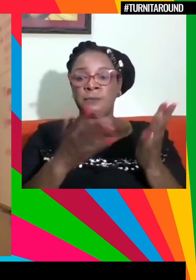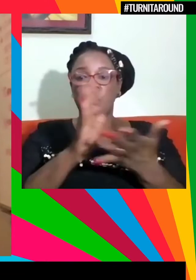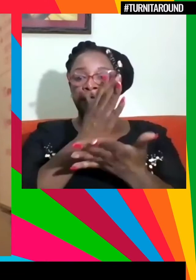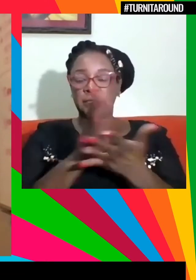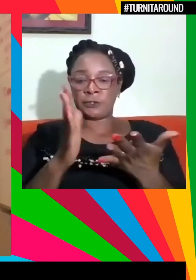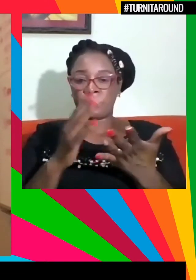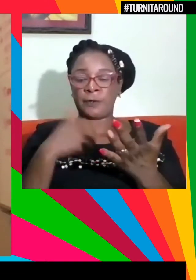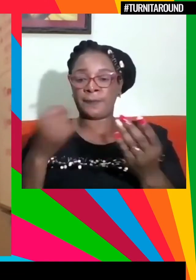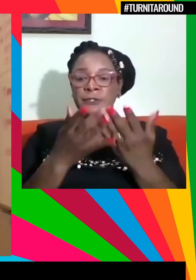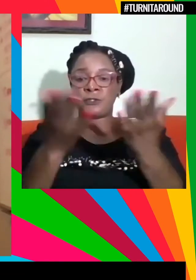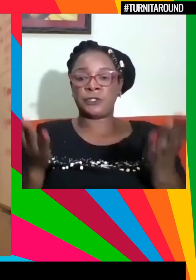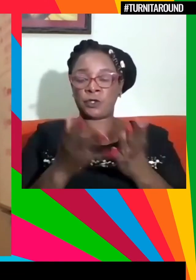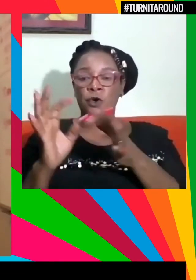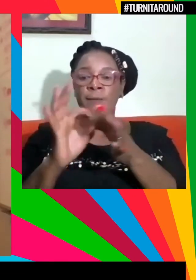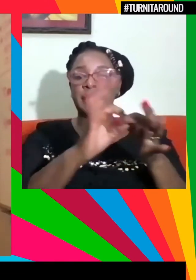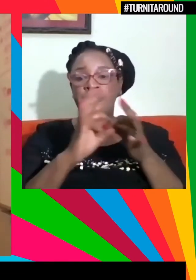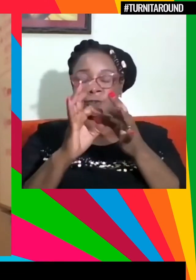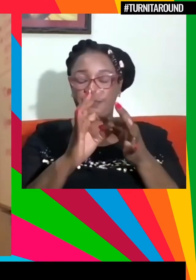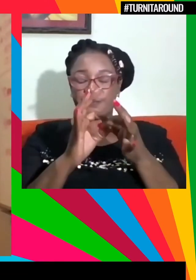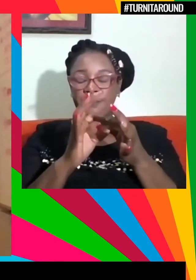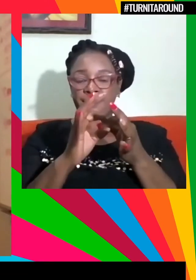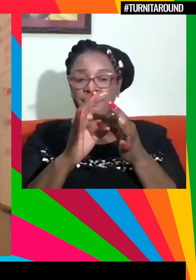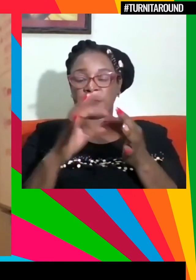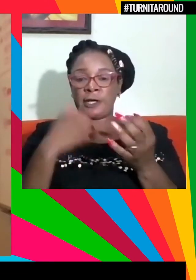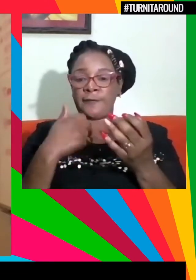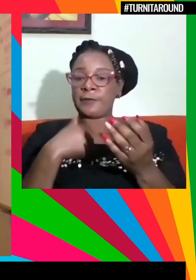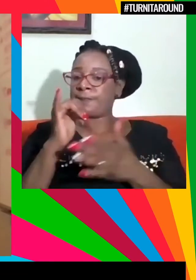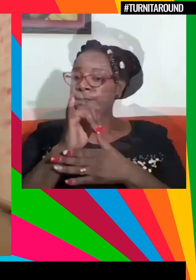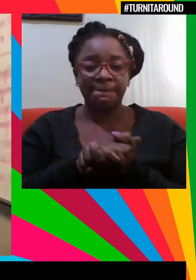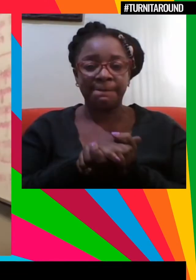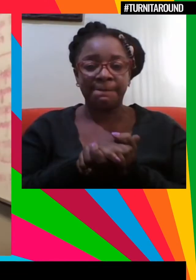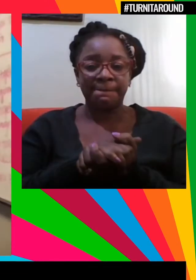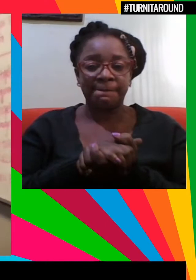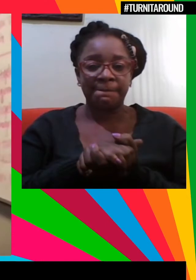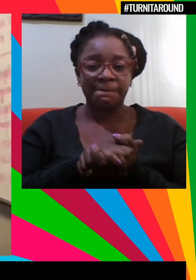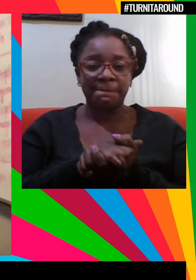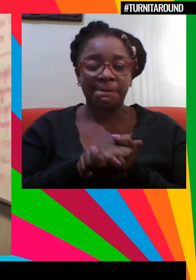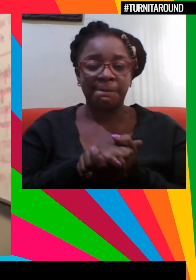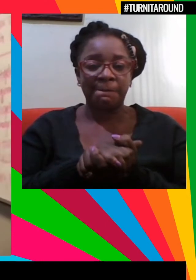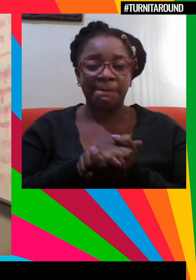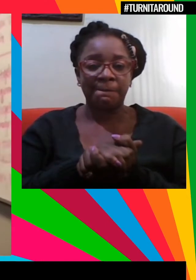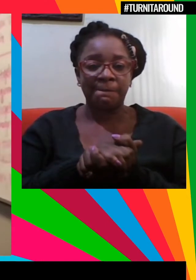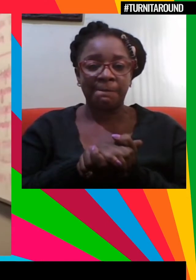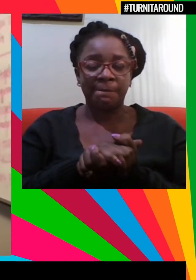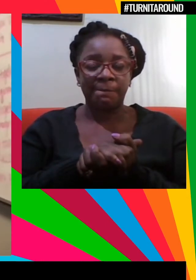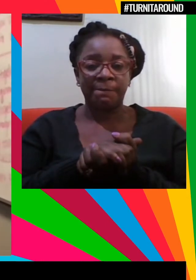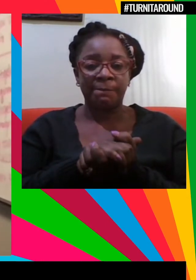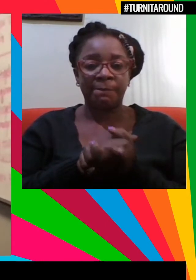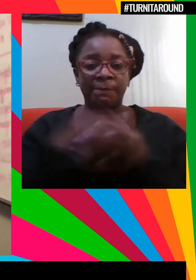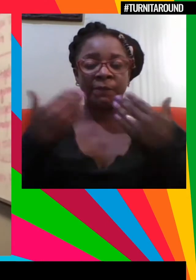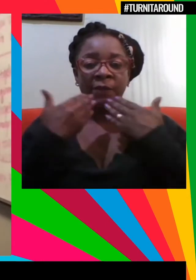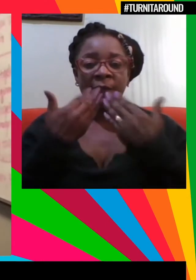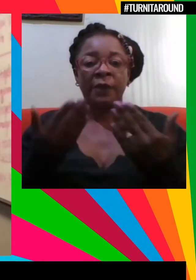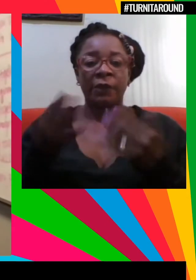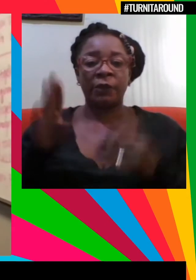cross-industry collaboration, turning off the tap on ocean plastic pollution. Wow, thank you, Malati, for illustrating